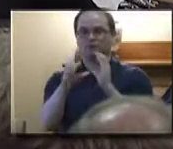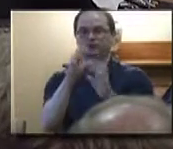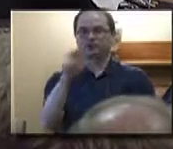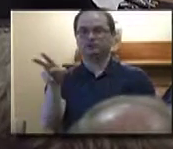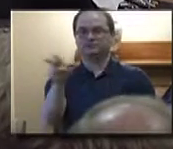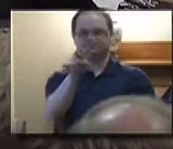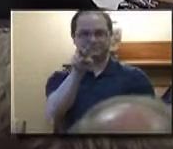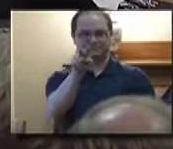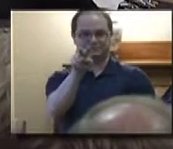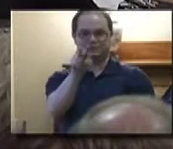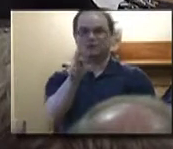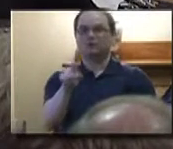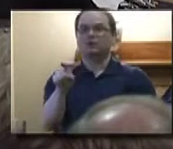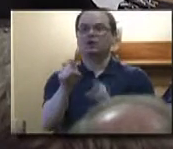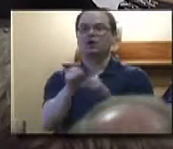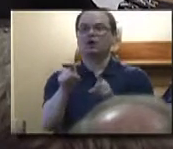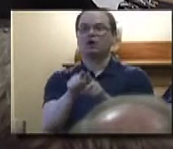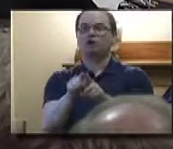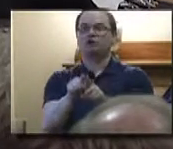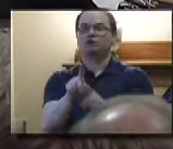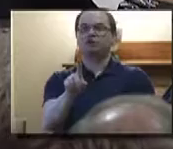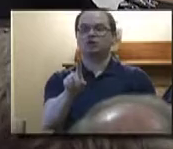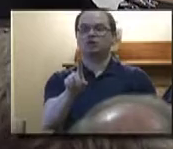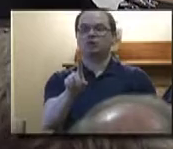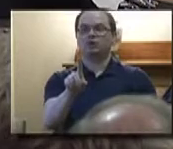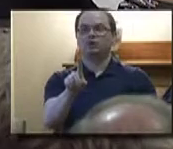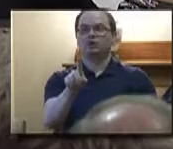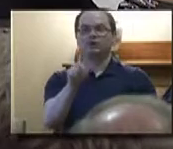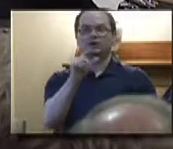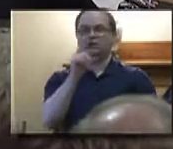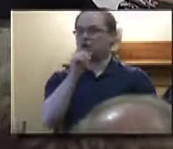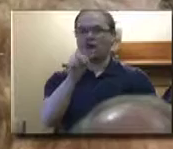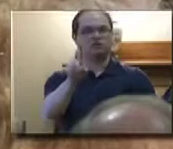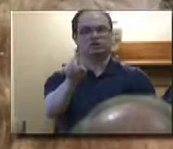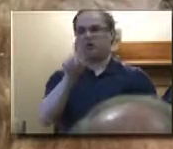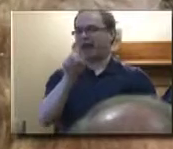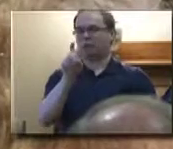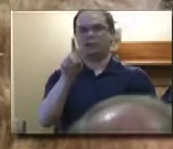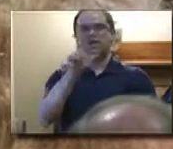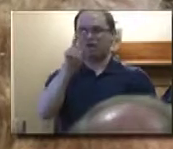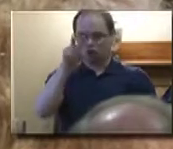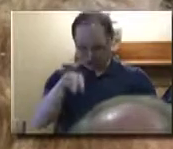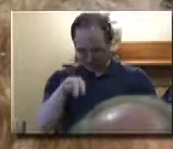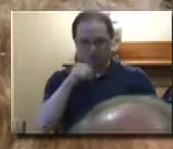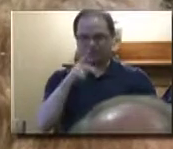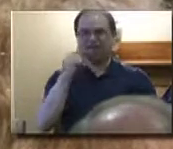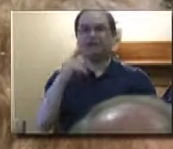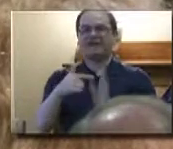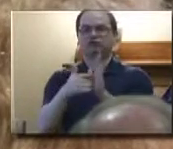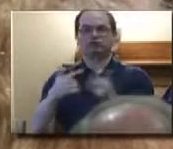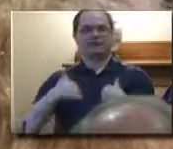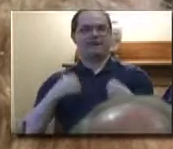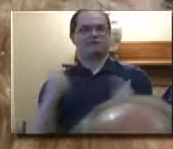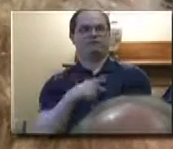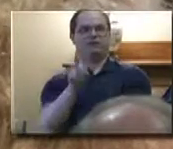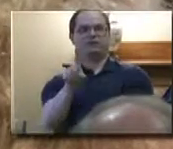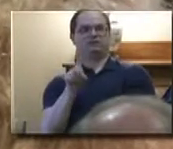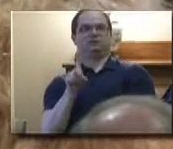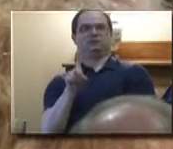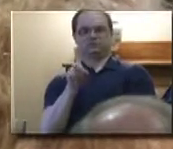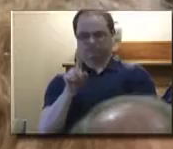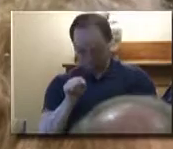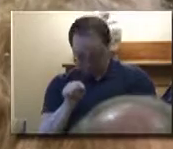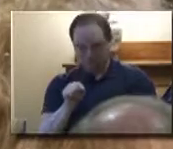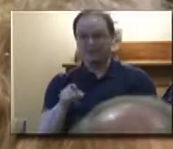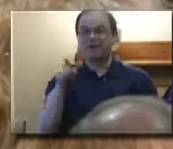and to go back or to look down or to shy away, that's definitely signaling them. And at the same